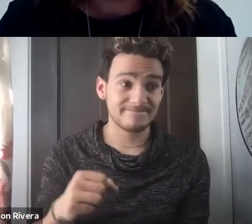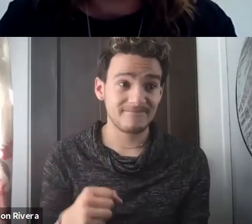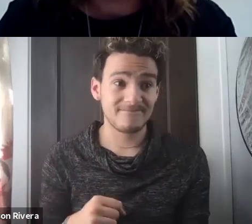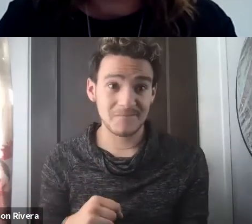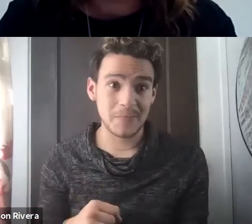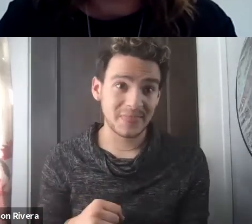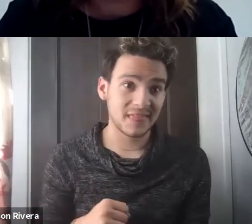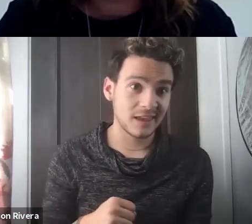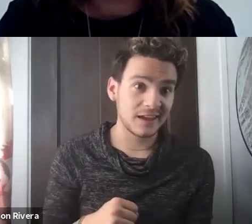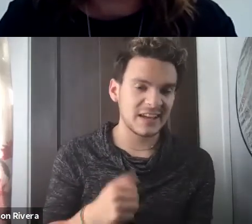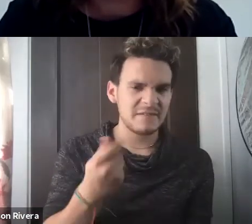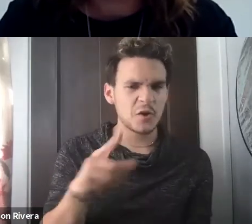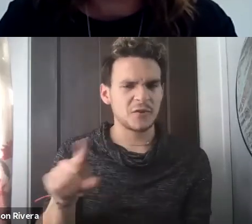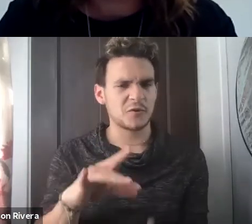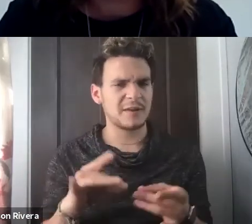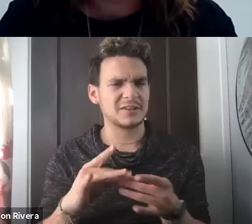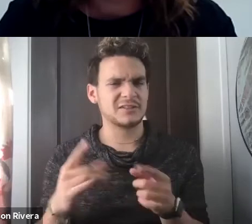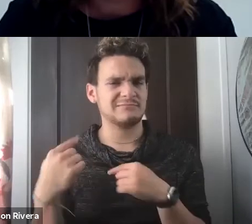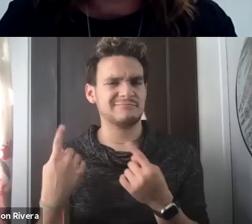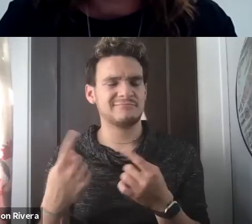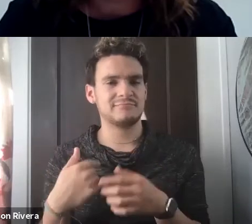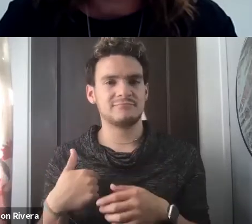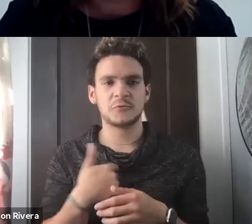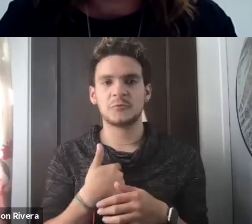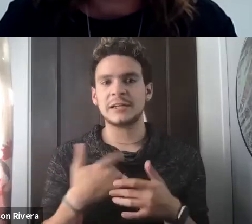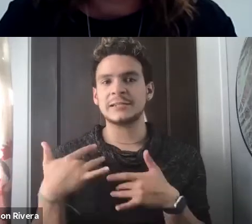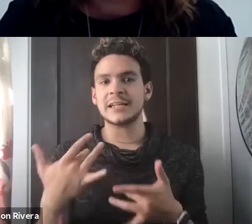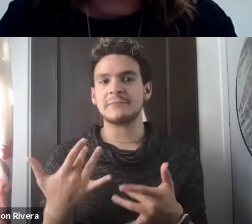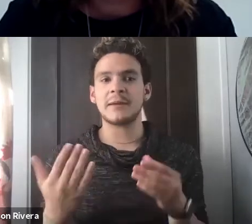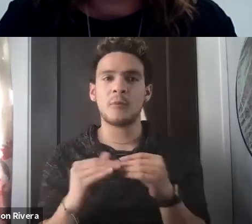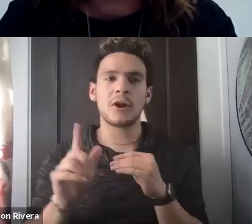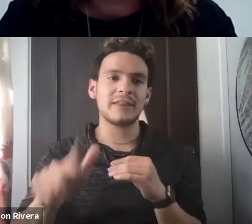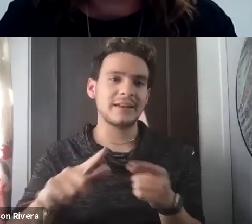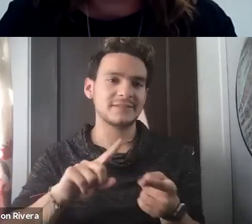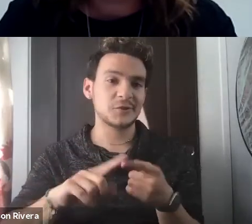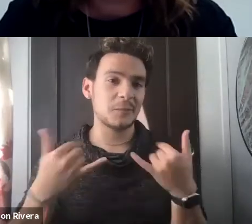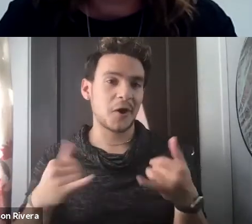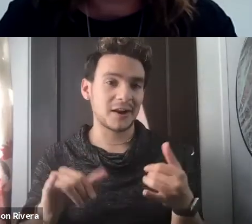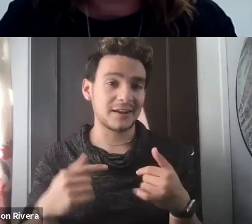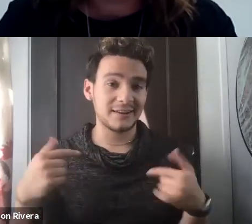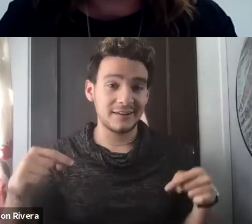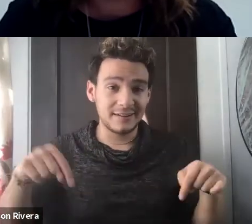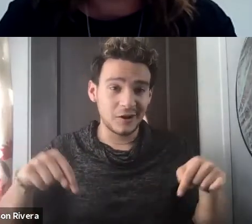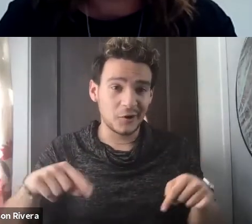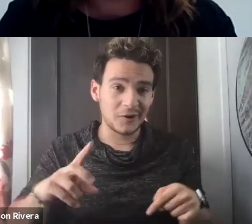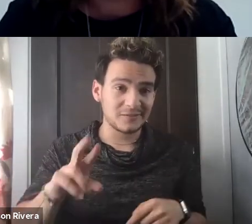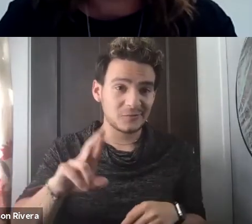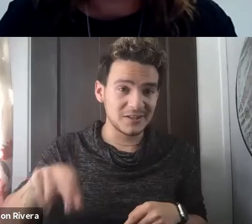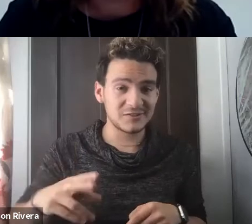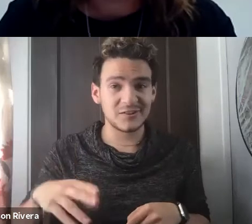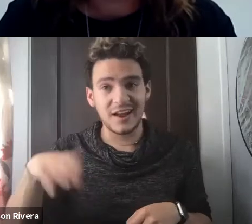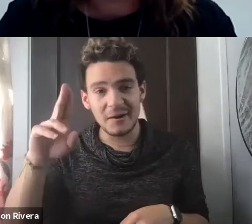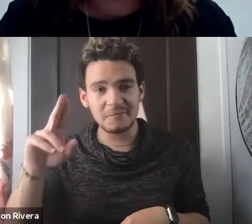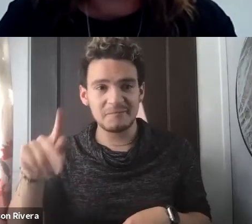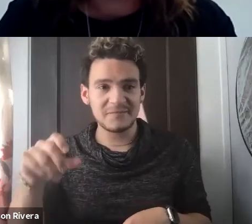a couple of you have mentioned it before. We tend to be a little later to the party in upstate New York on making some of these changes. I think